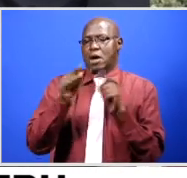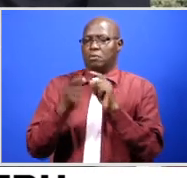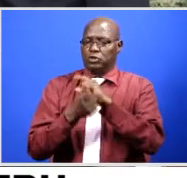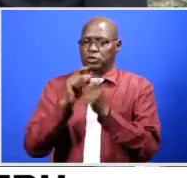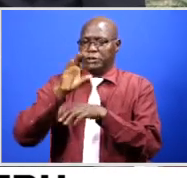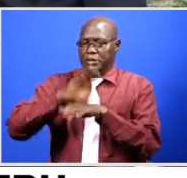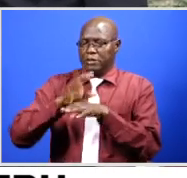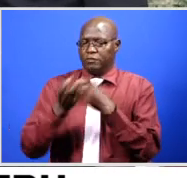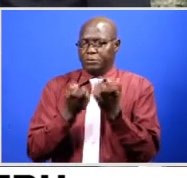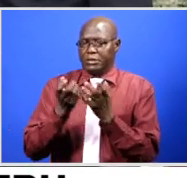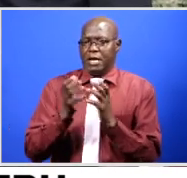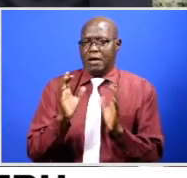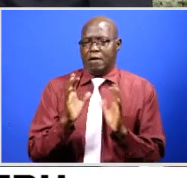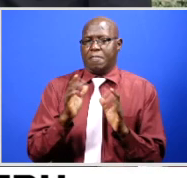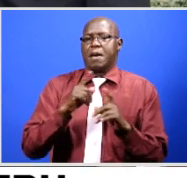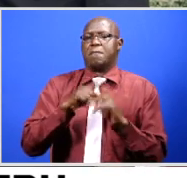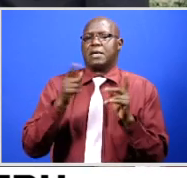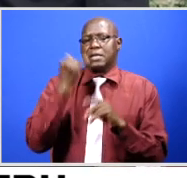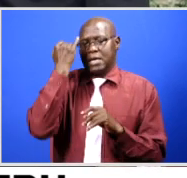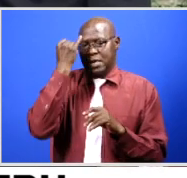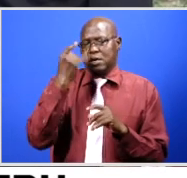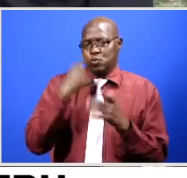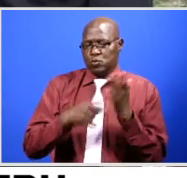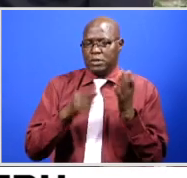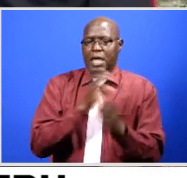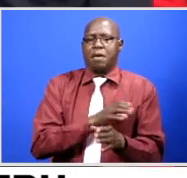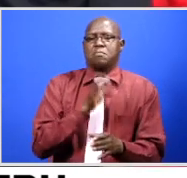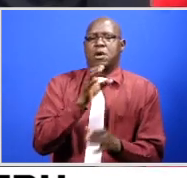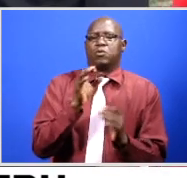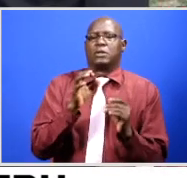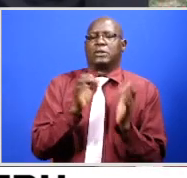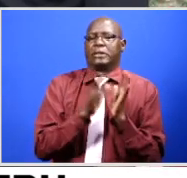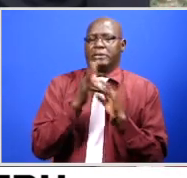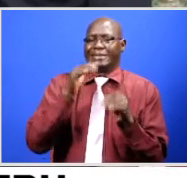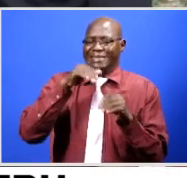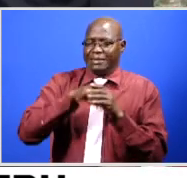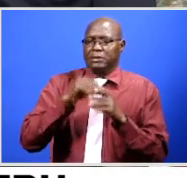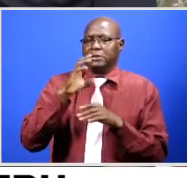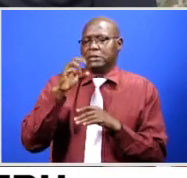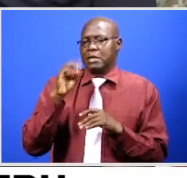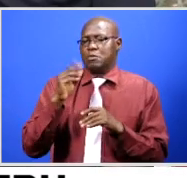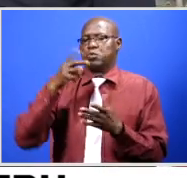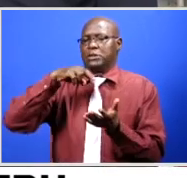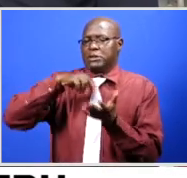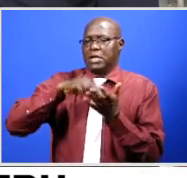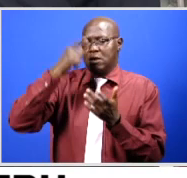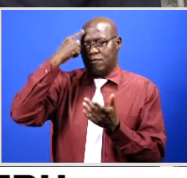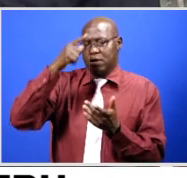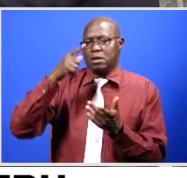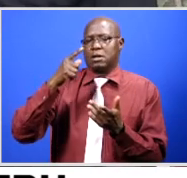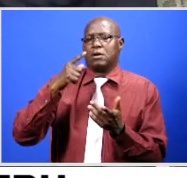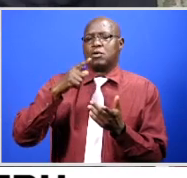and merchandise and such. But the idea is empowering Christians. In CITAM, we stand for what we call holistic